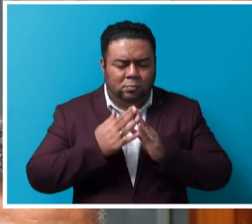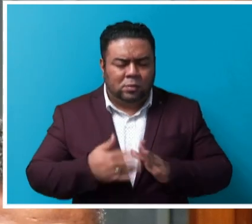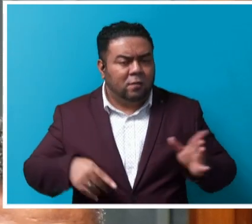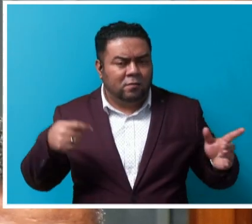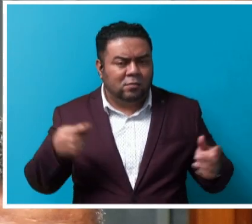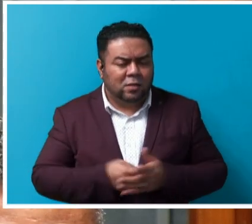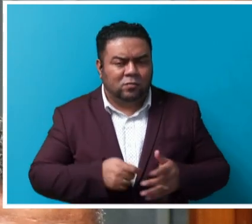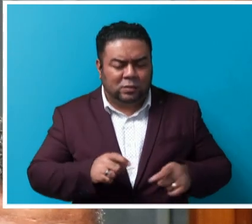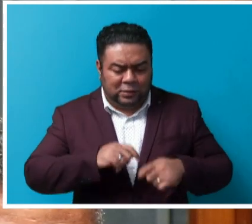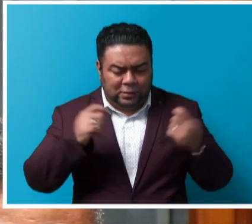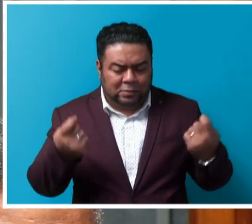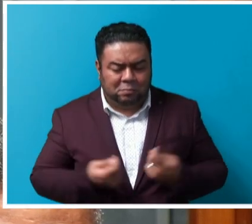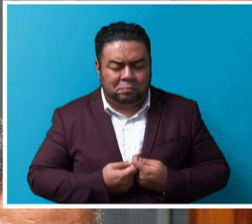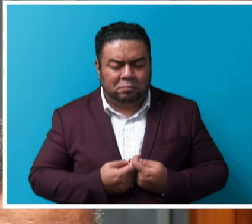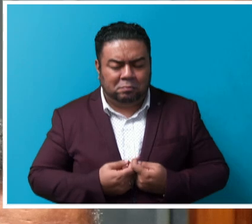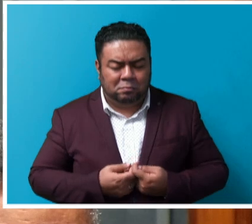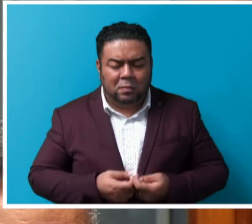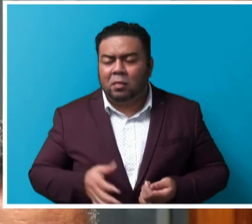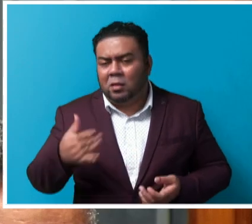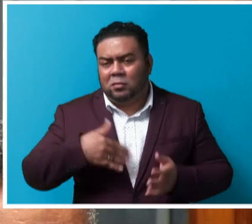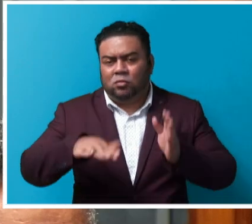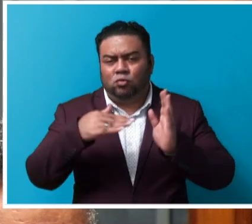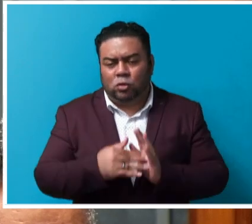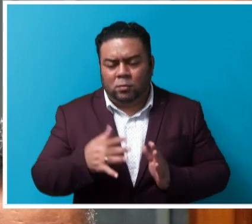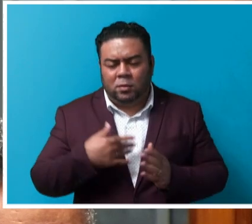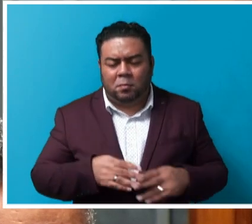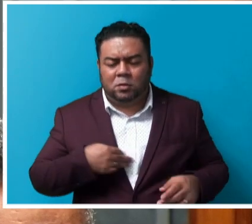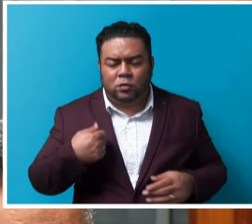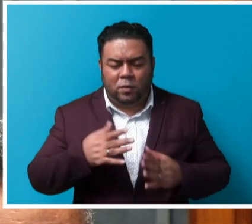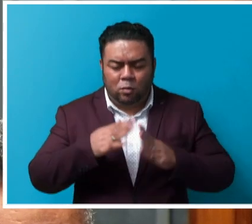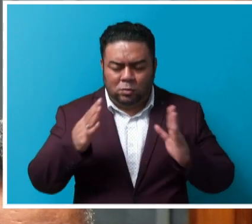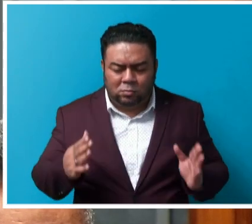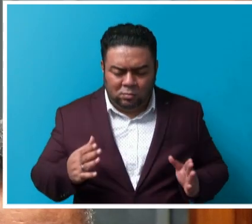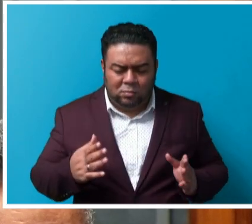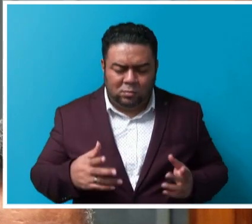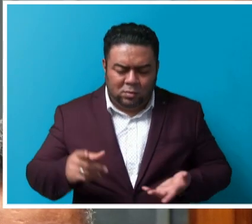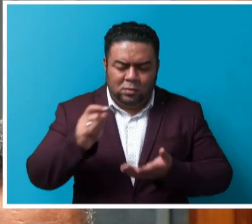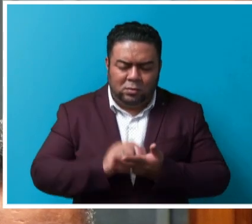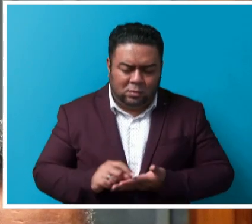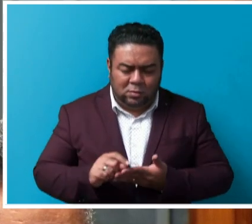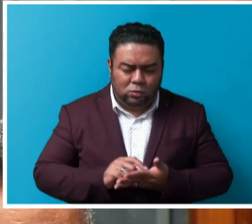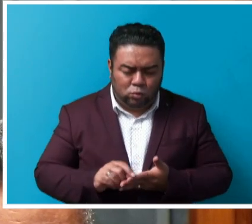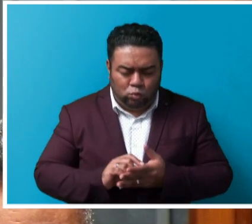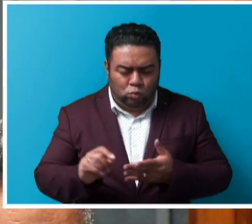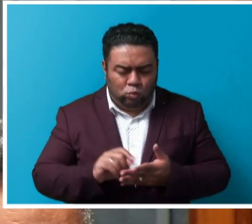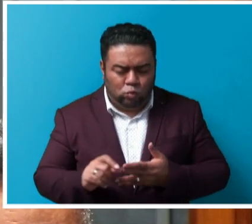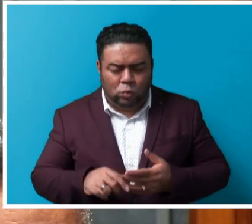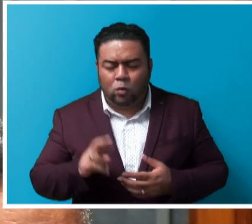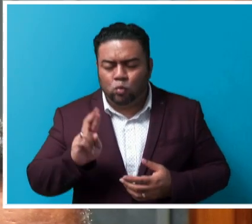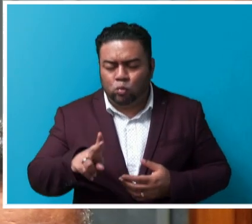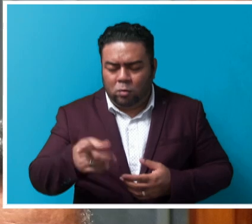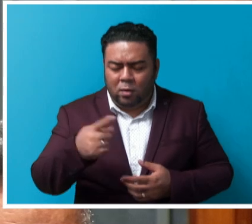force that is chaired by the Ministry of Housing, and the Secretariat is the Ministry of Rural and